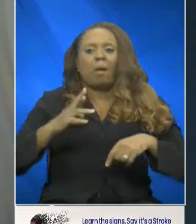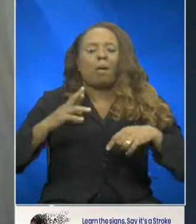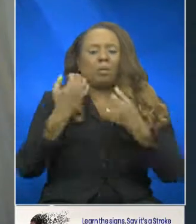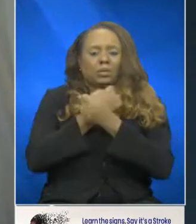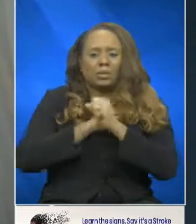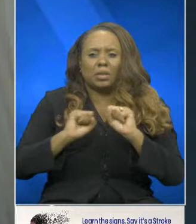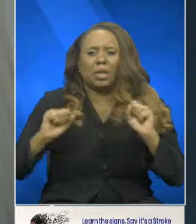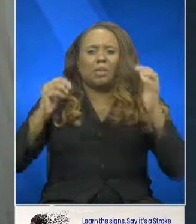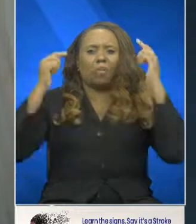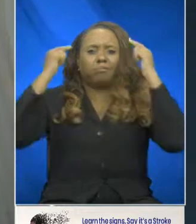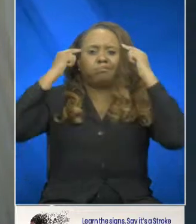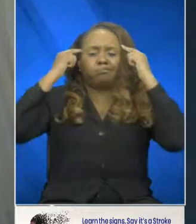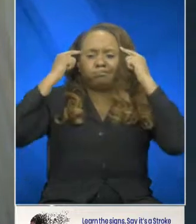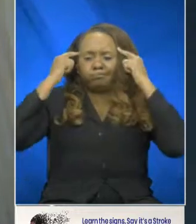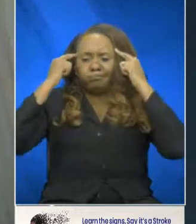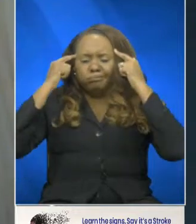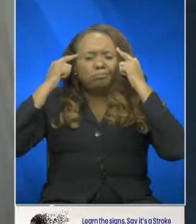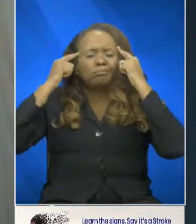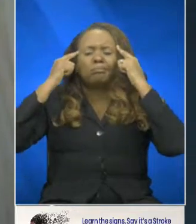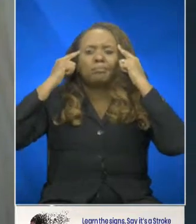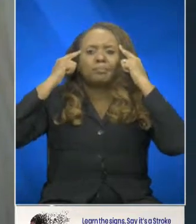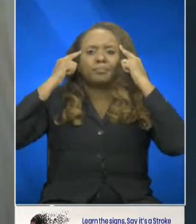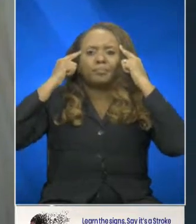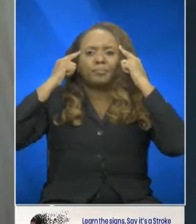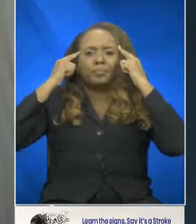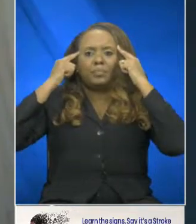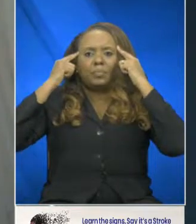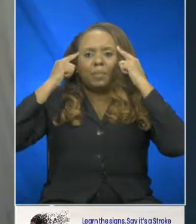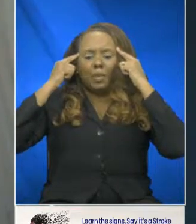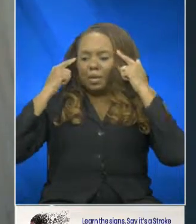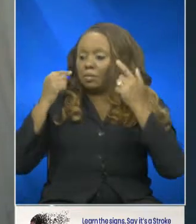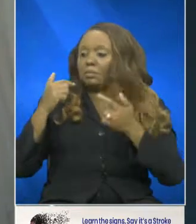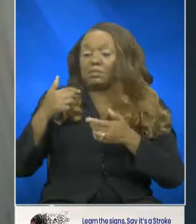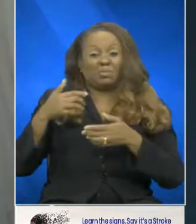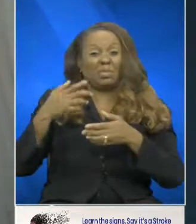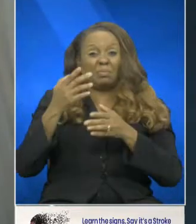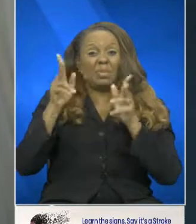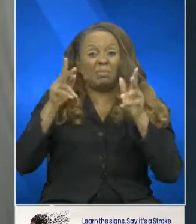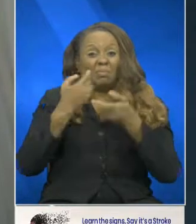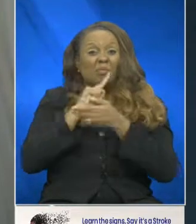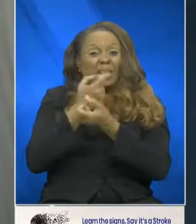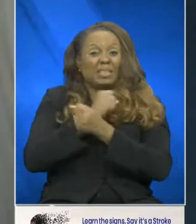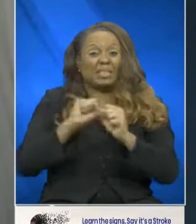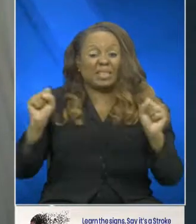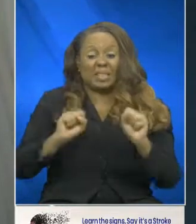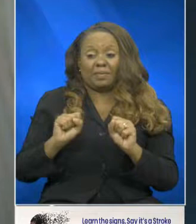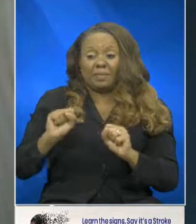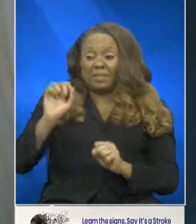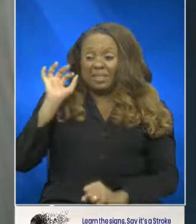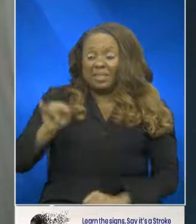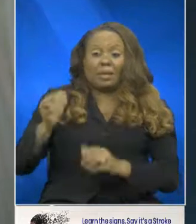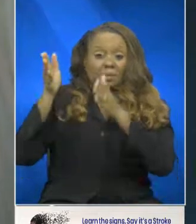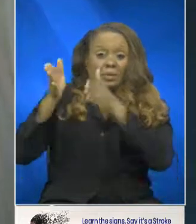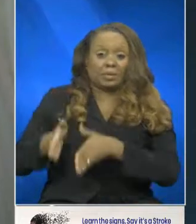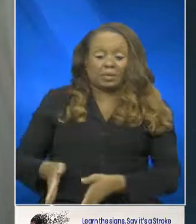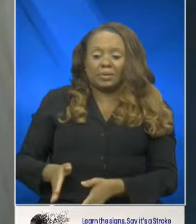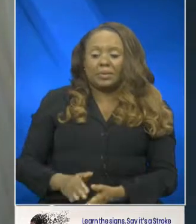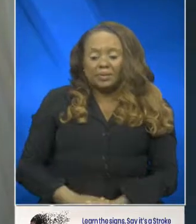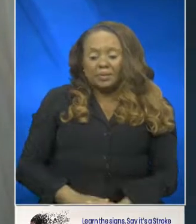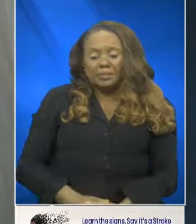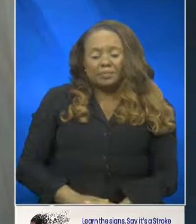impairments or of the person that you've taken to the accident emergency department.